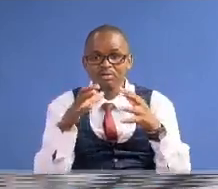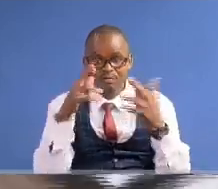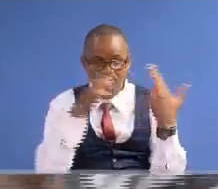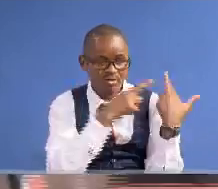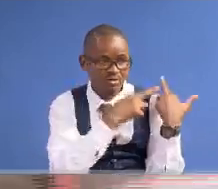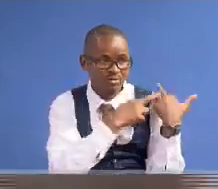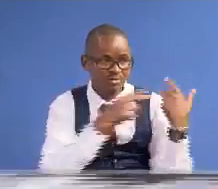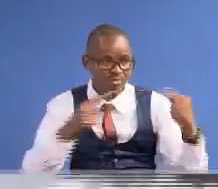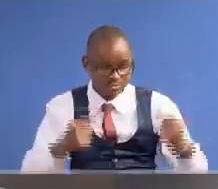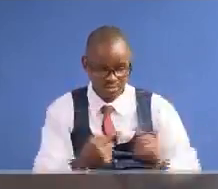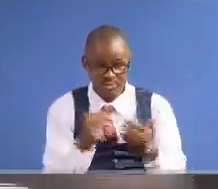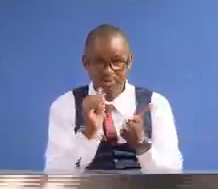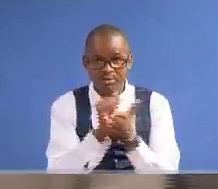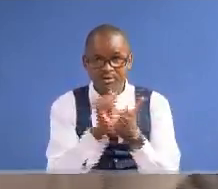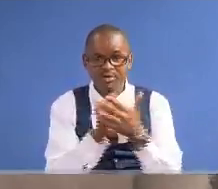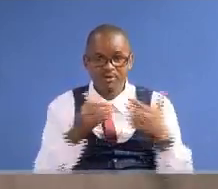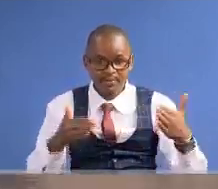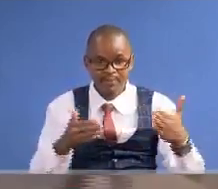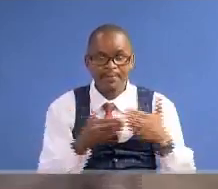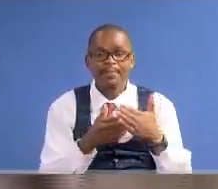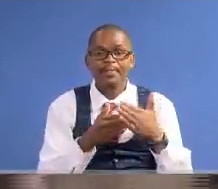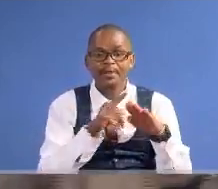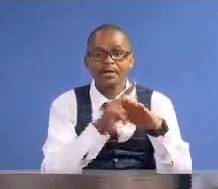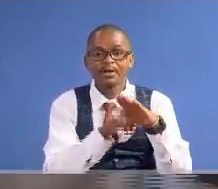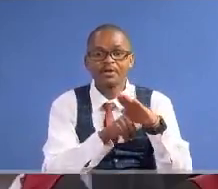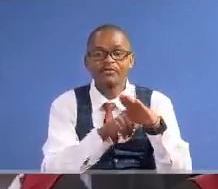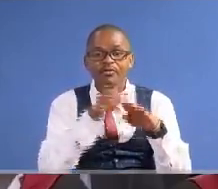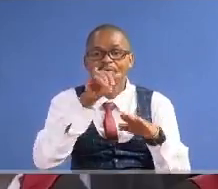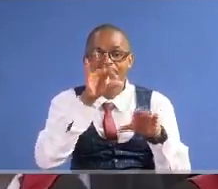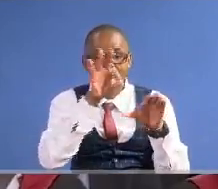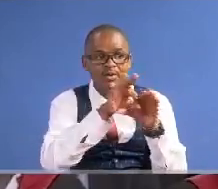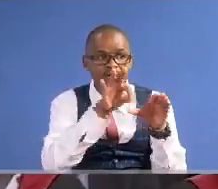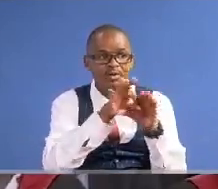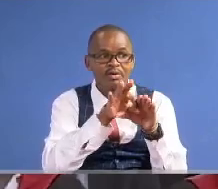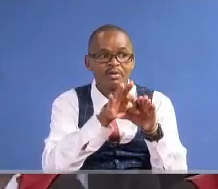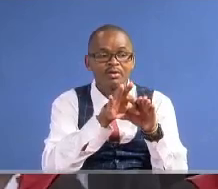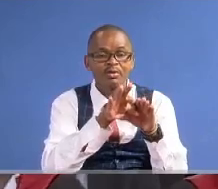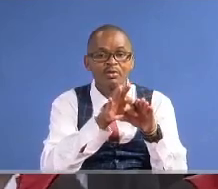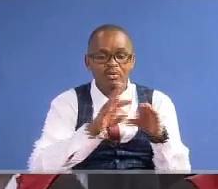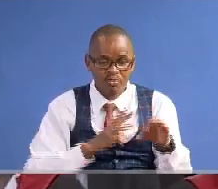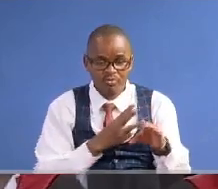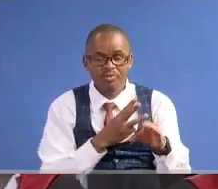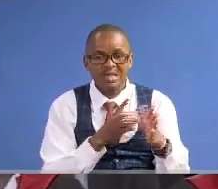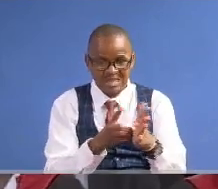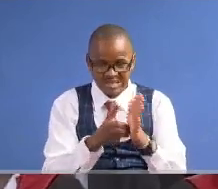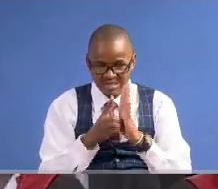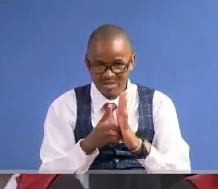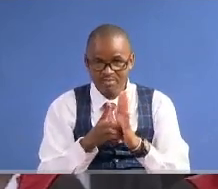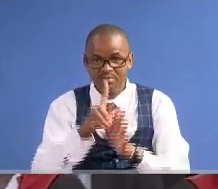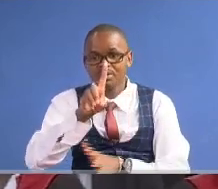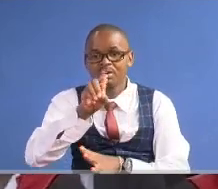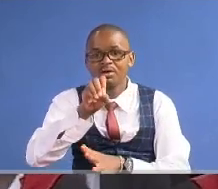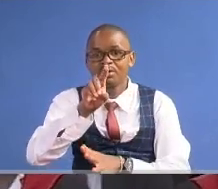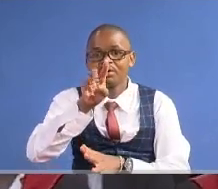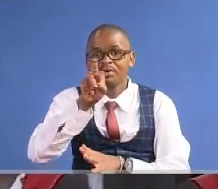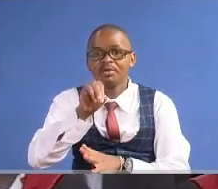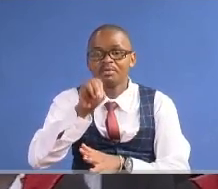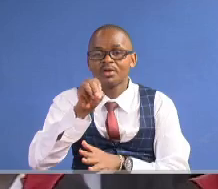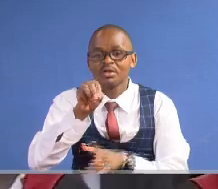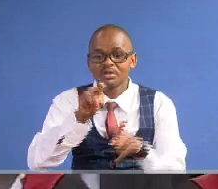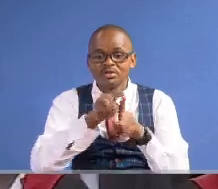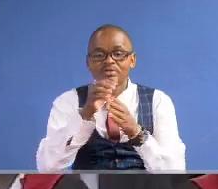for the violence that rocked Kibra during the by-election. We demand that ODM and their